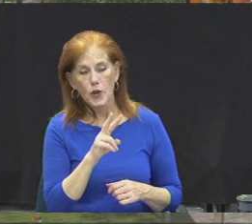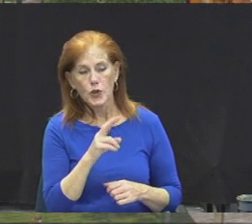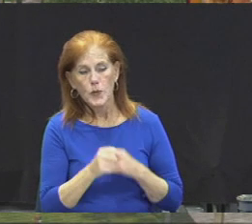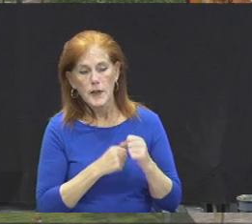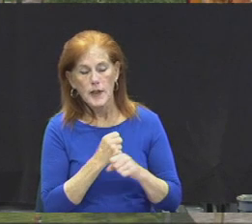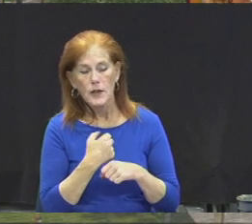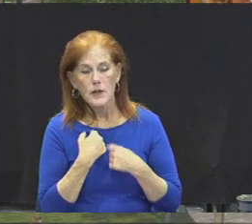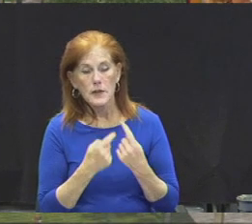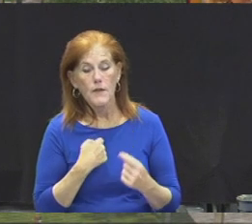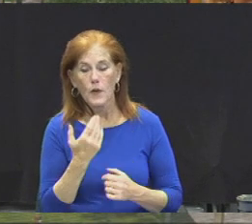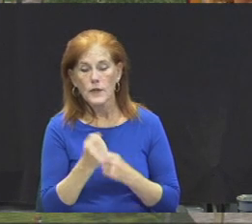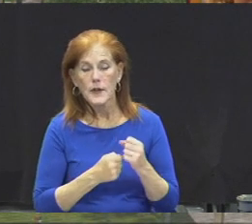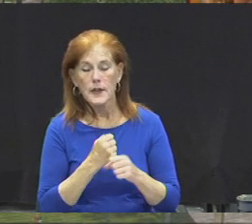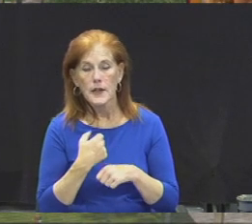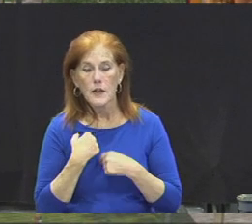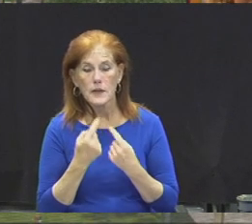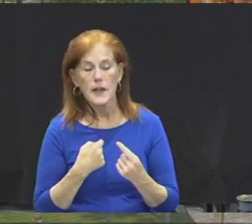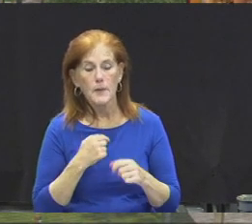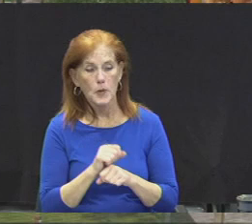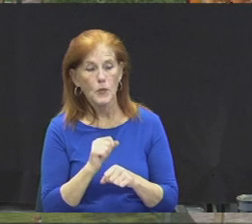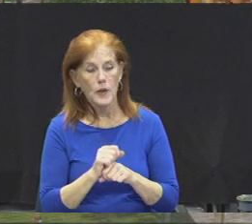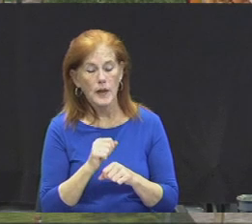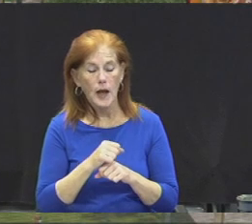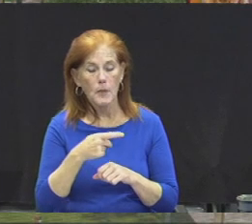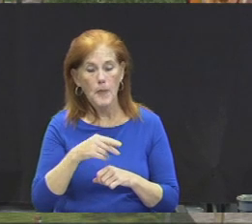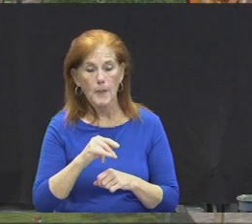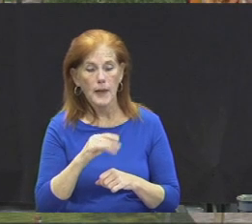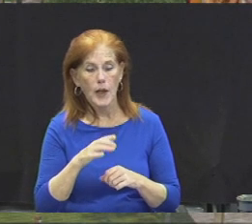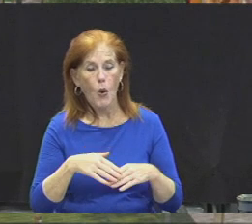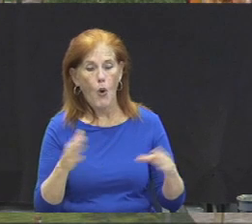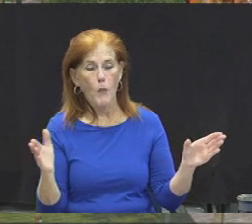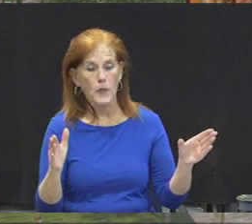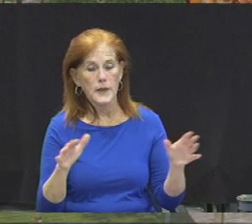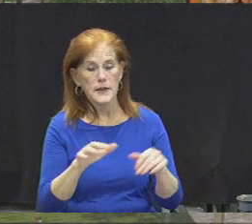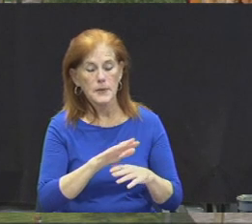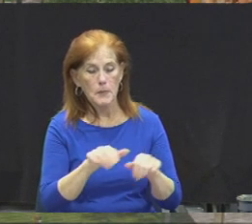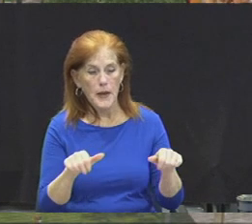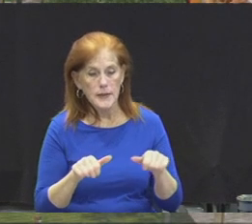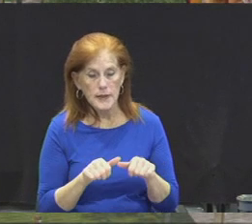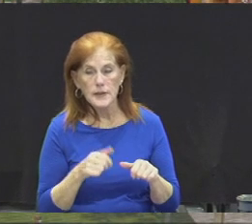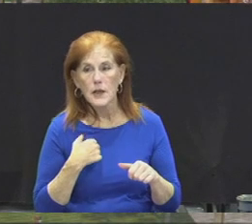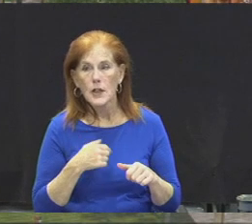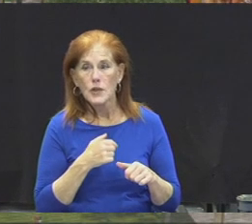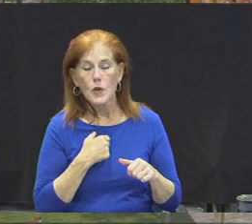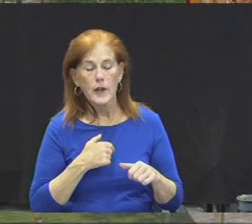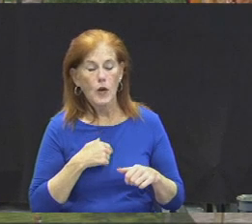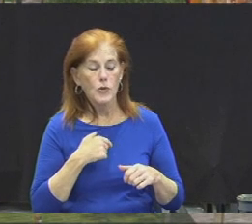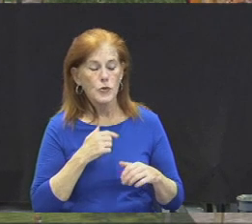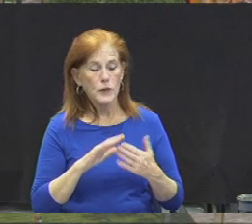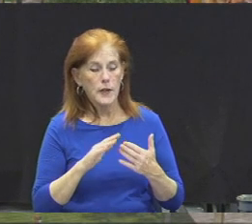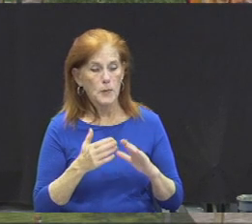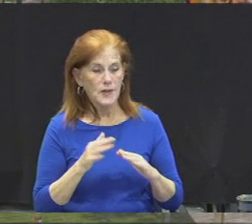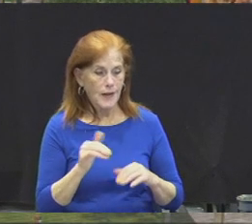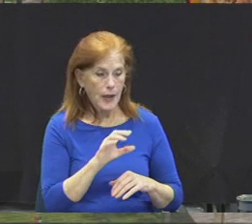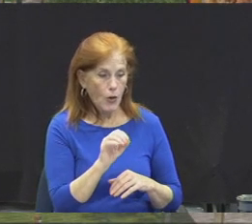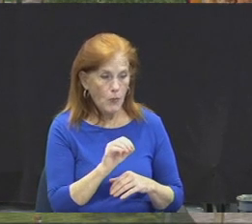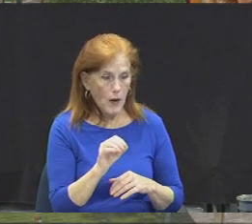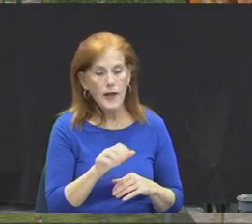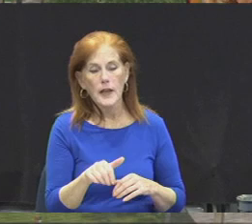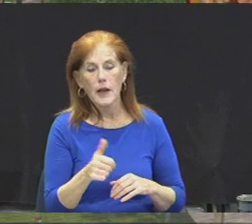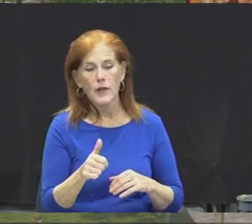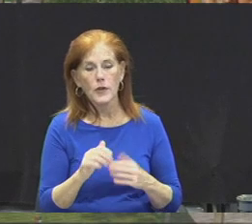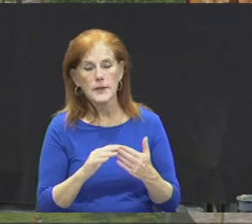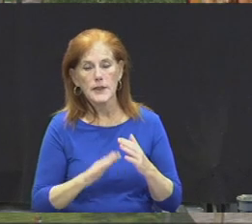last 15 years, I've been working on public open space design. So I travel to no communities quite like Omaha, but I travel to a number of other American